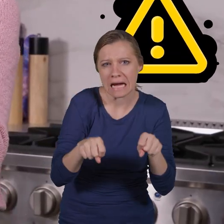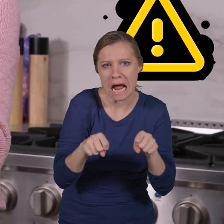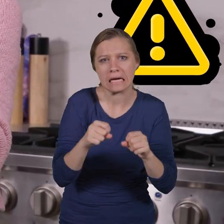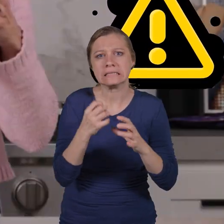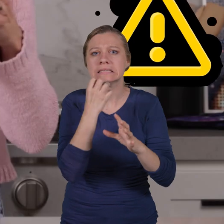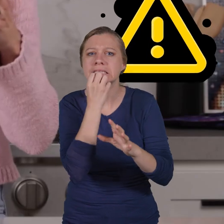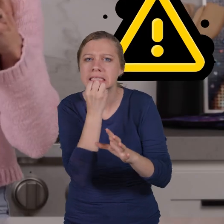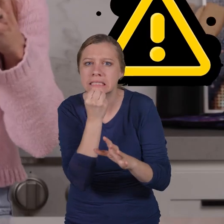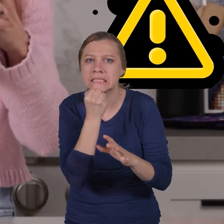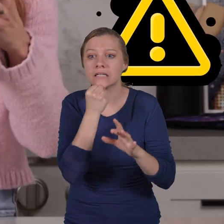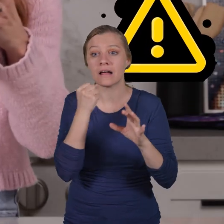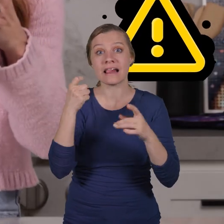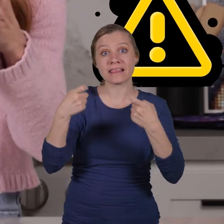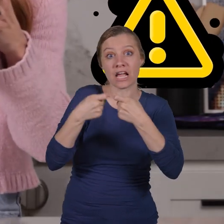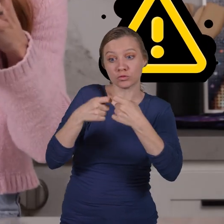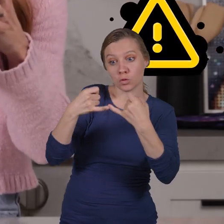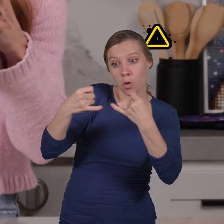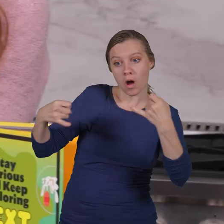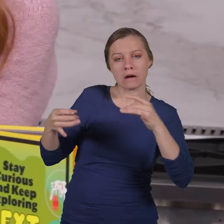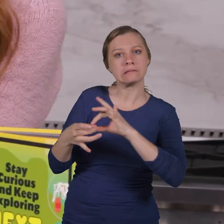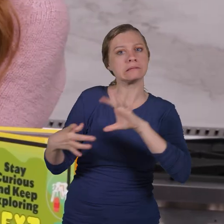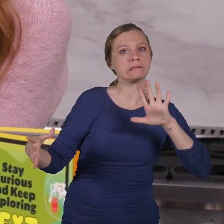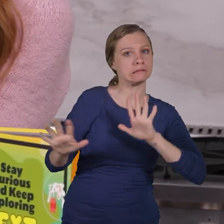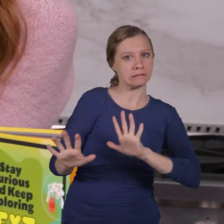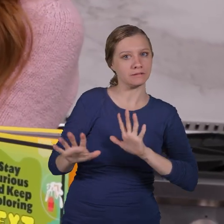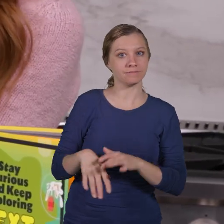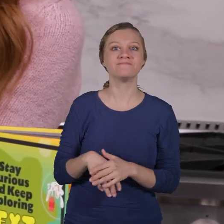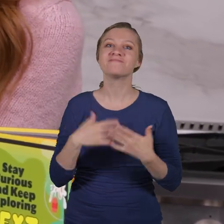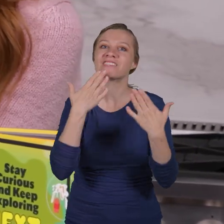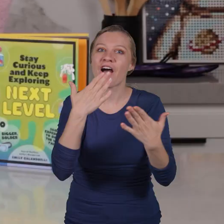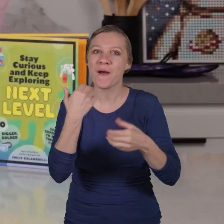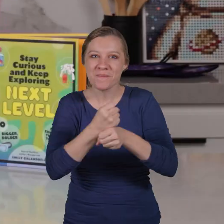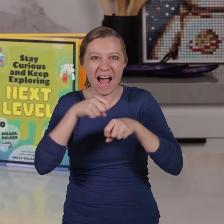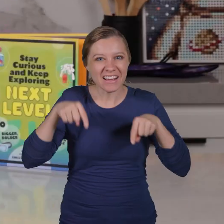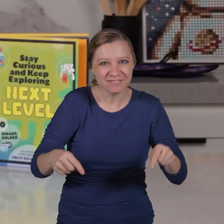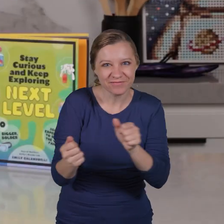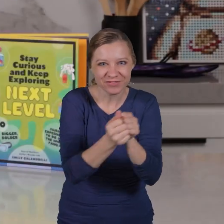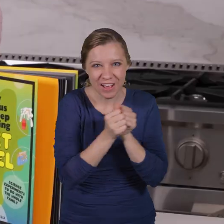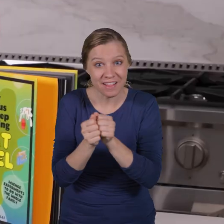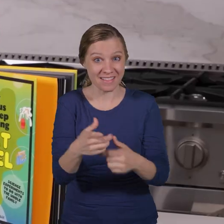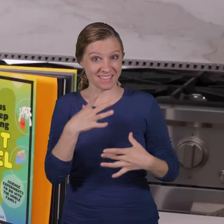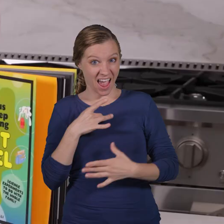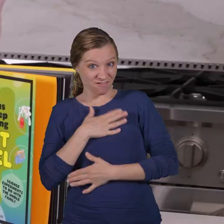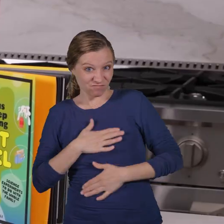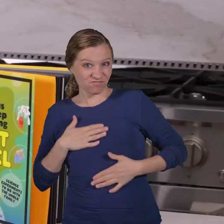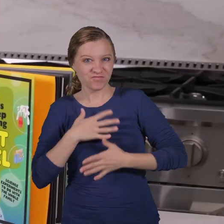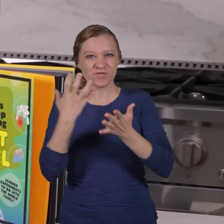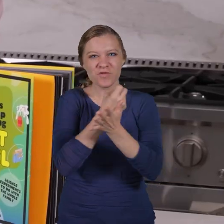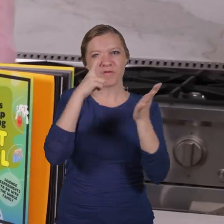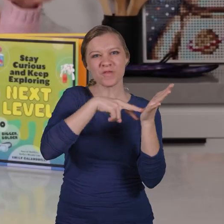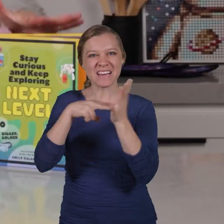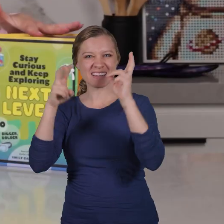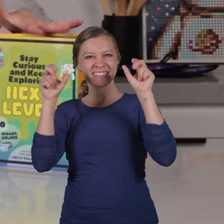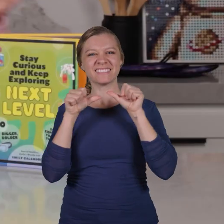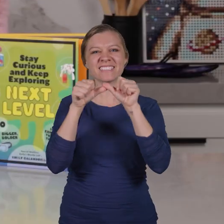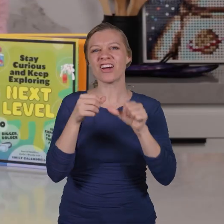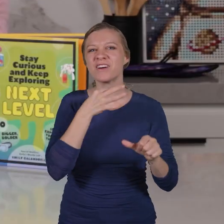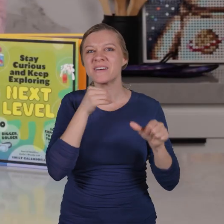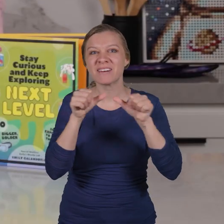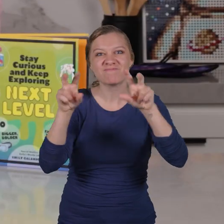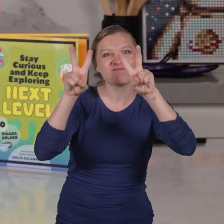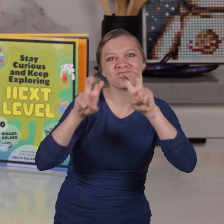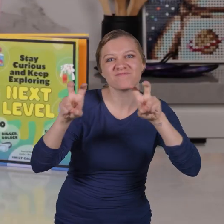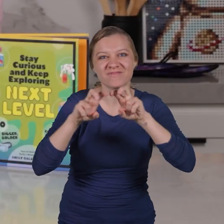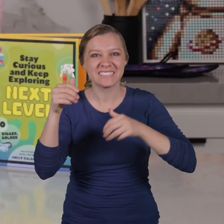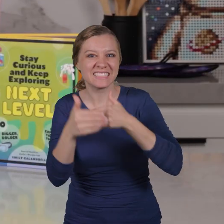wanna make sure you keep them away from all your electronics. Thanks for making Space Slime with me. If you like this one, be sure to check out my best-selling Stay Curious and Keep